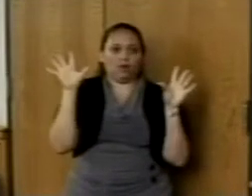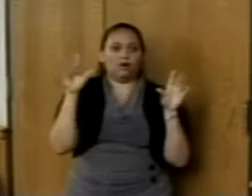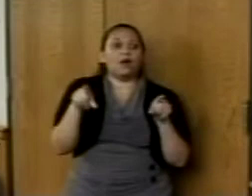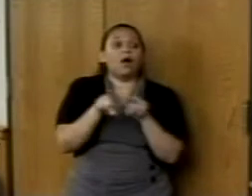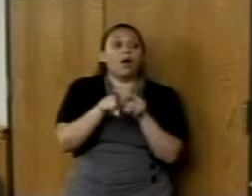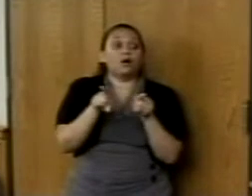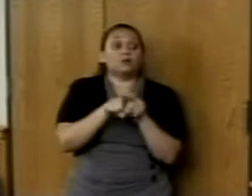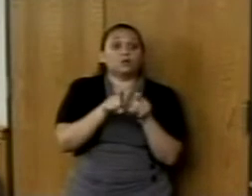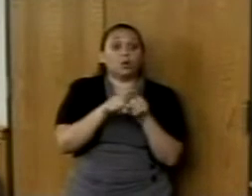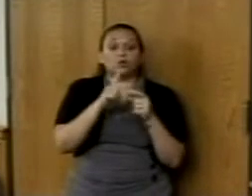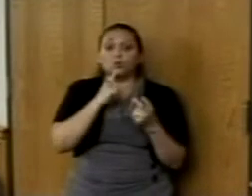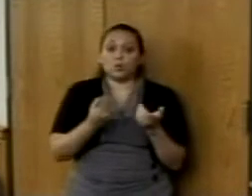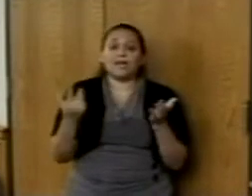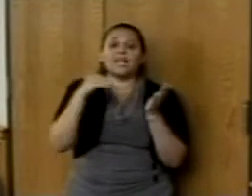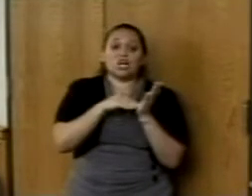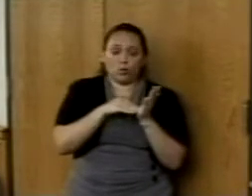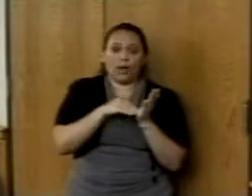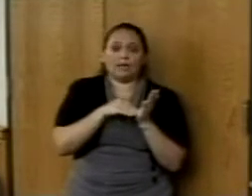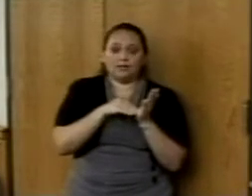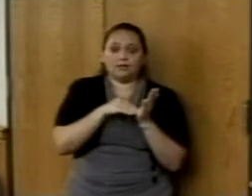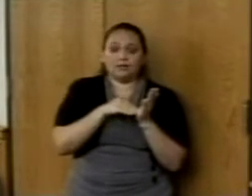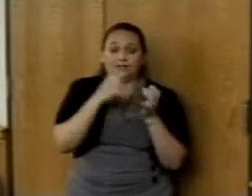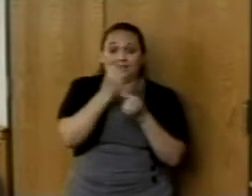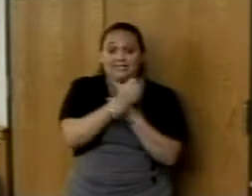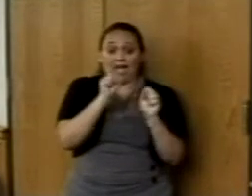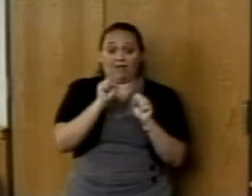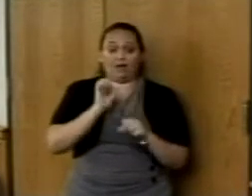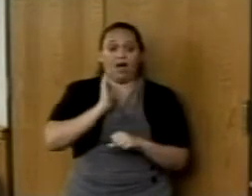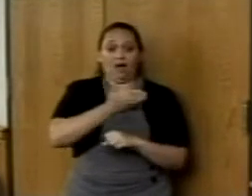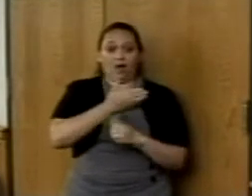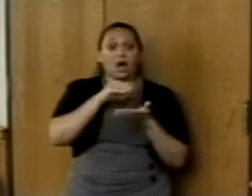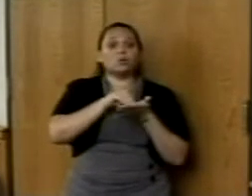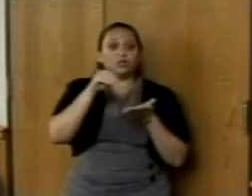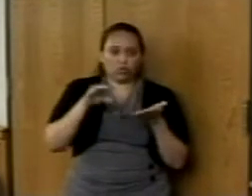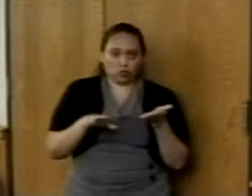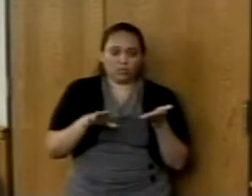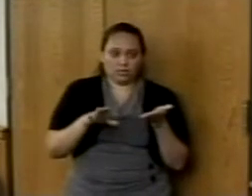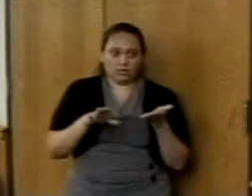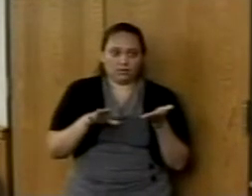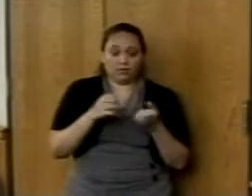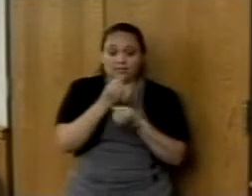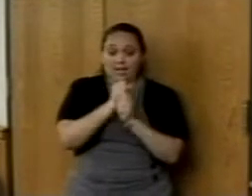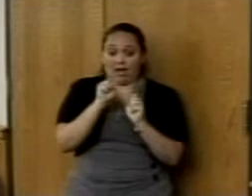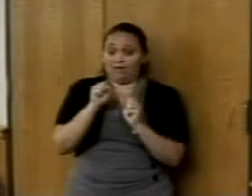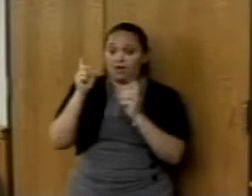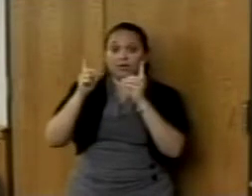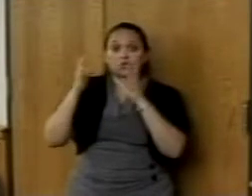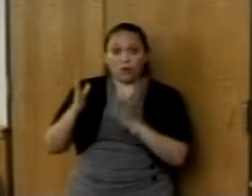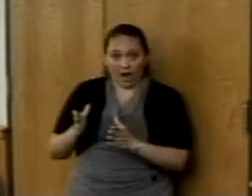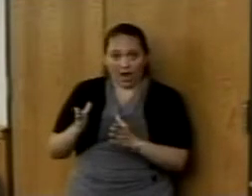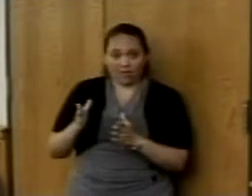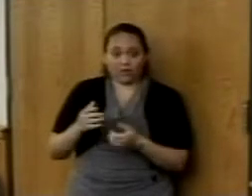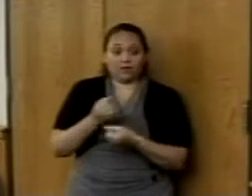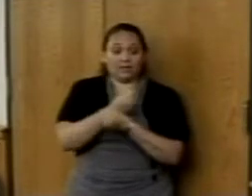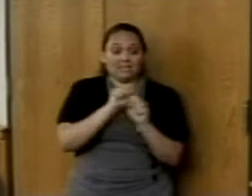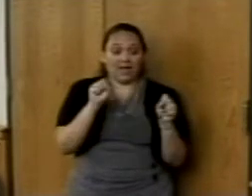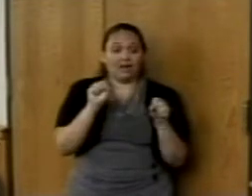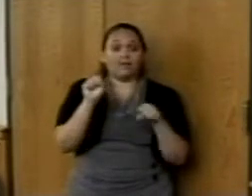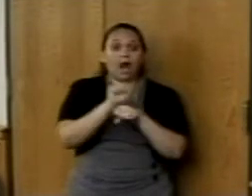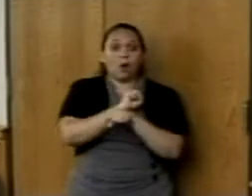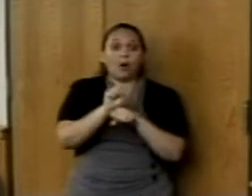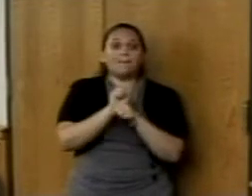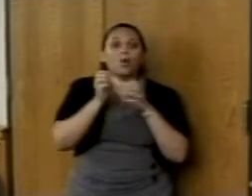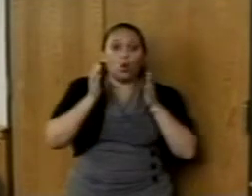and also to reiterate that the safety of our students, the safety of our drivers, the safety of our